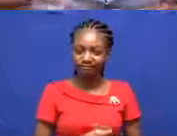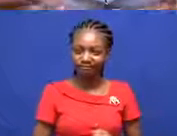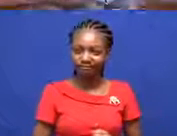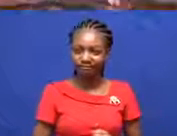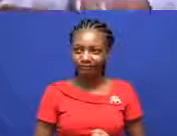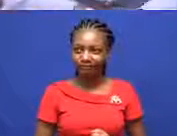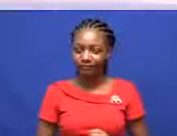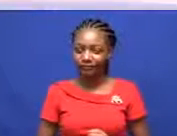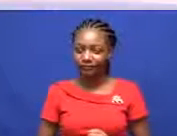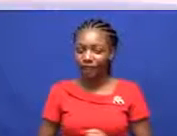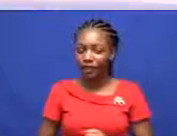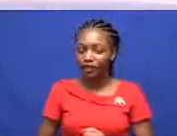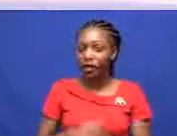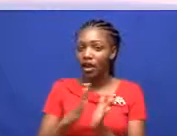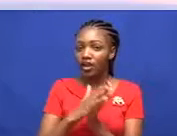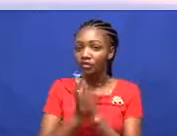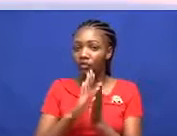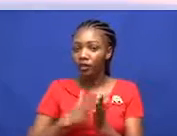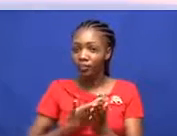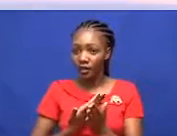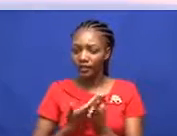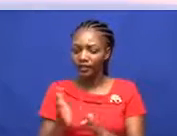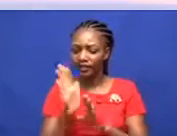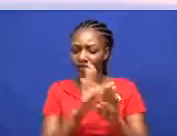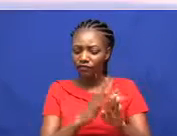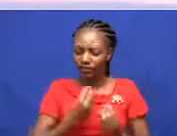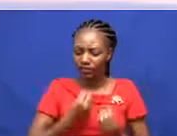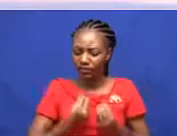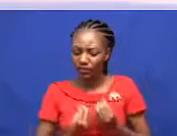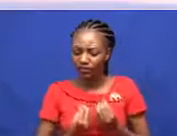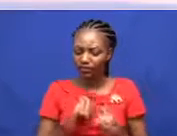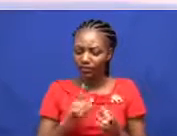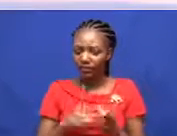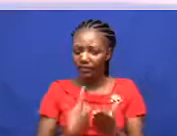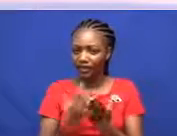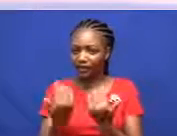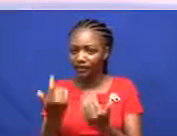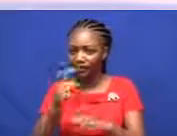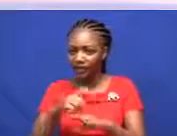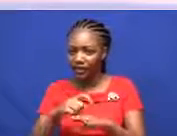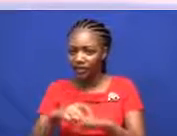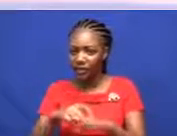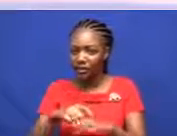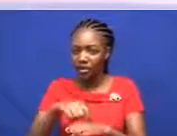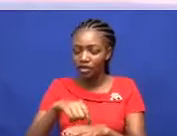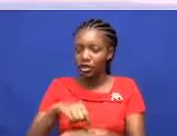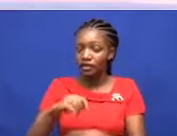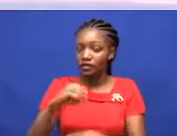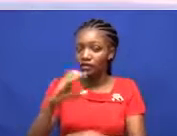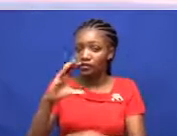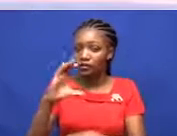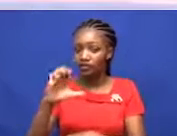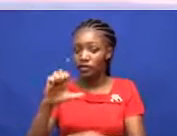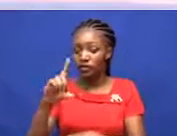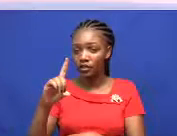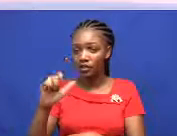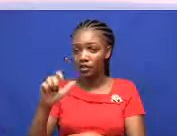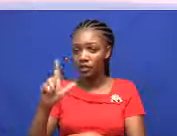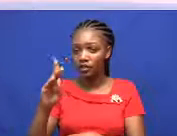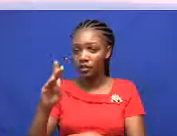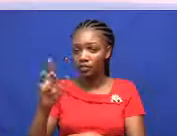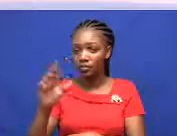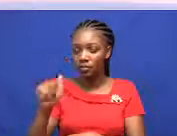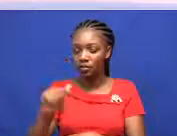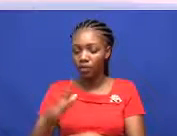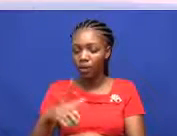Well, movie, my story is about overcoming disability, and in this case, cerebral palsy, a condition that is